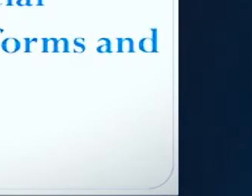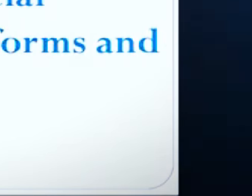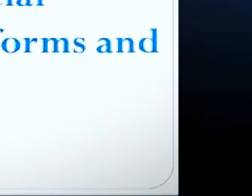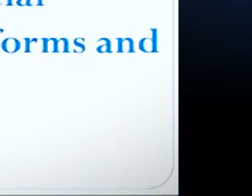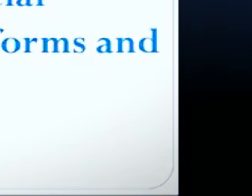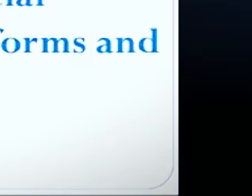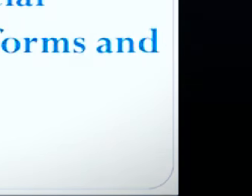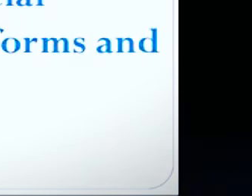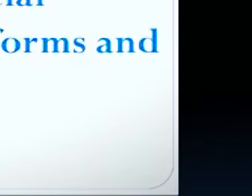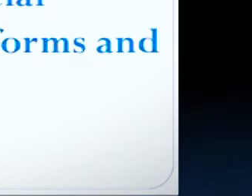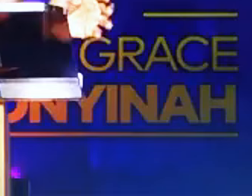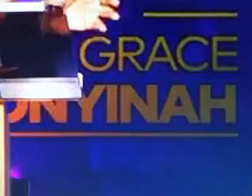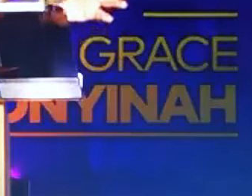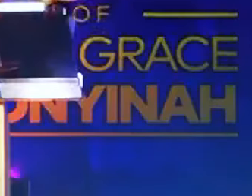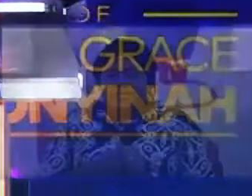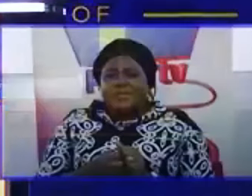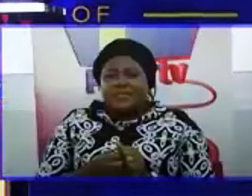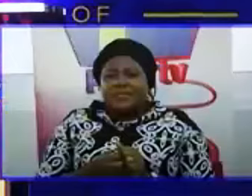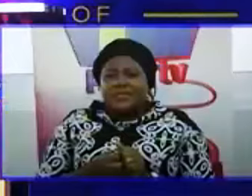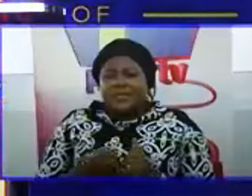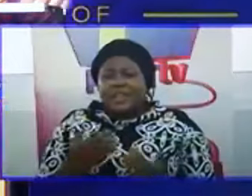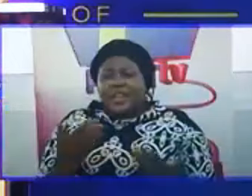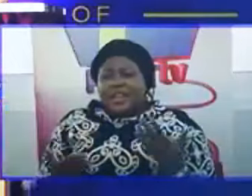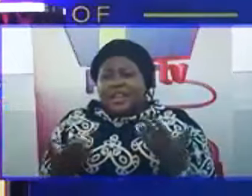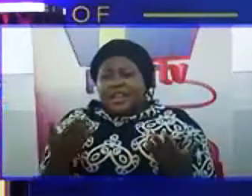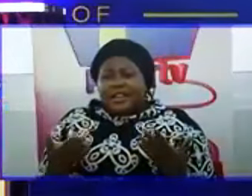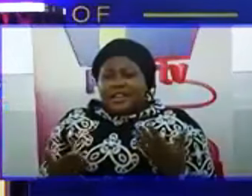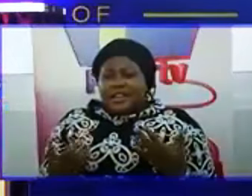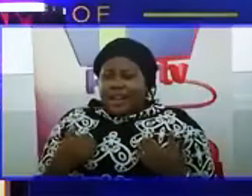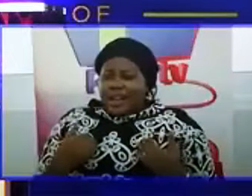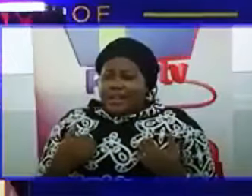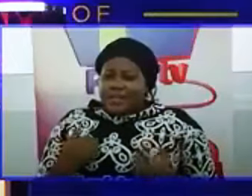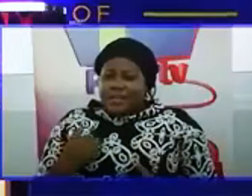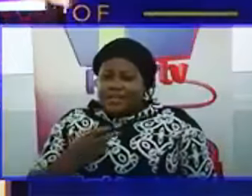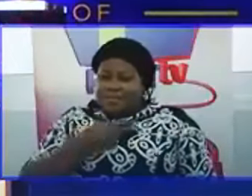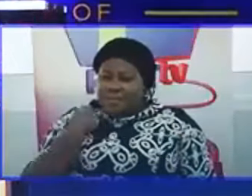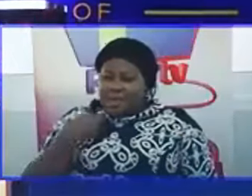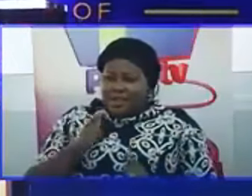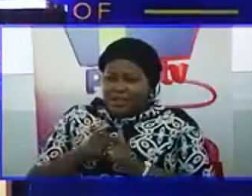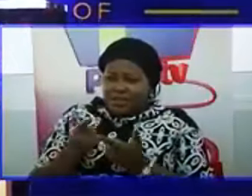that again. You see, we have a group of ministers here and their wives.